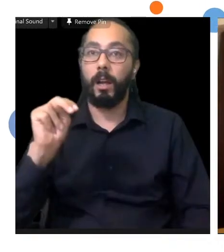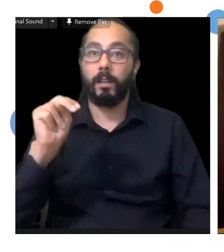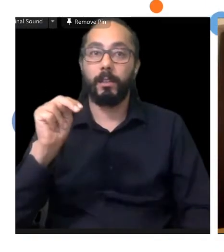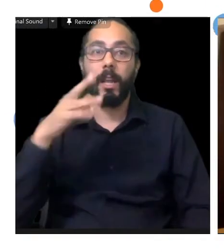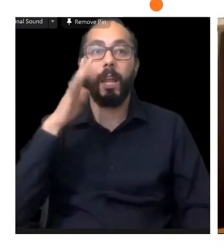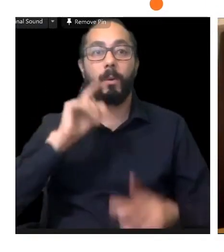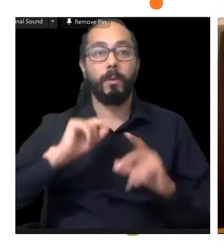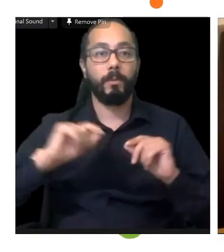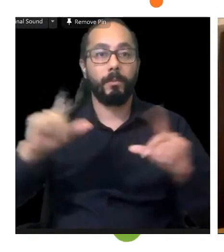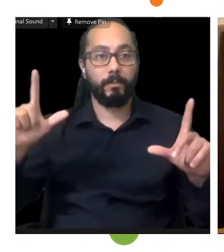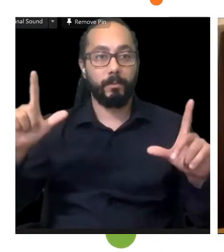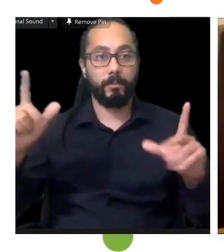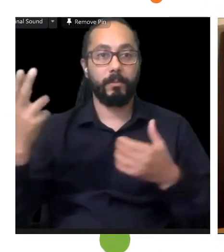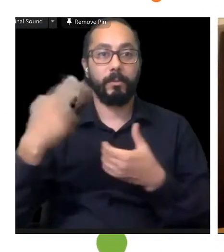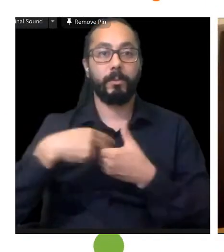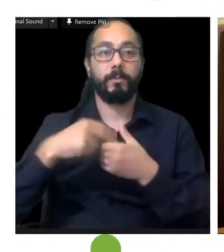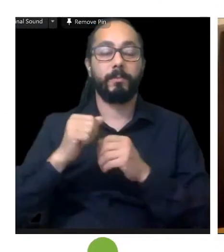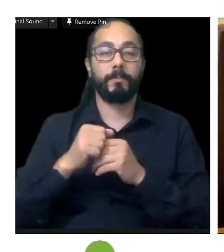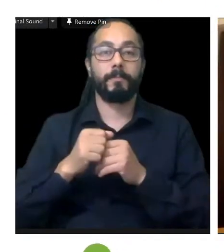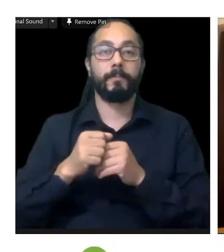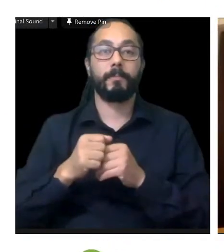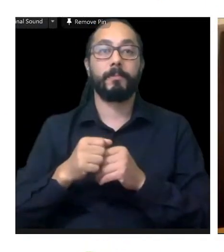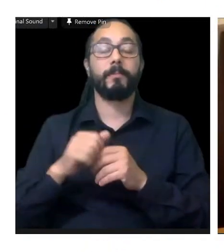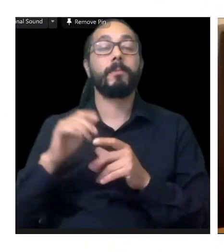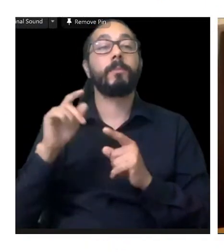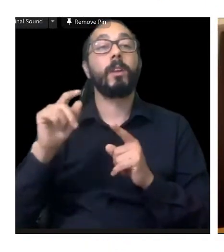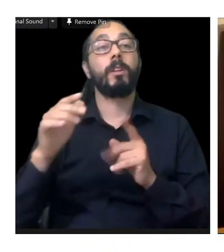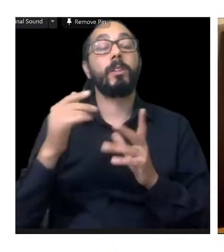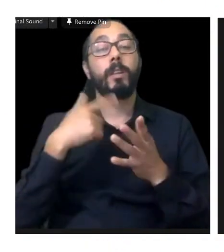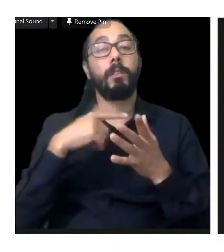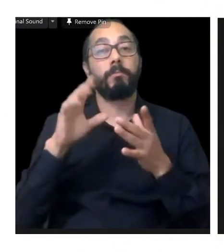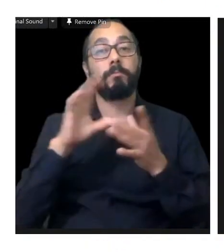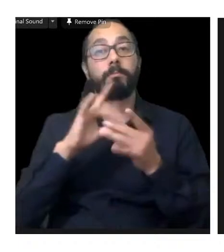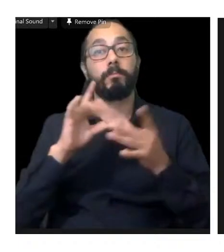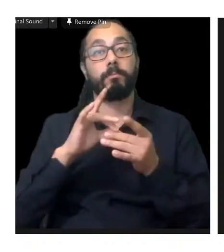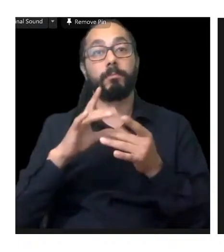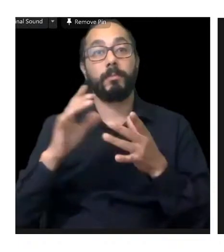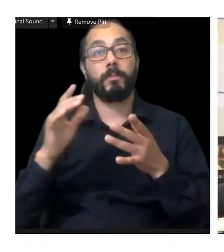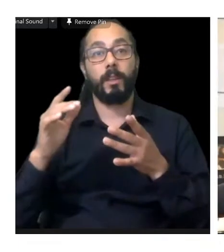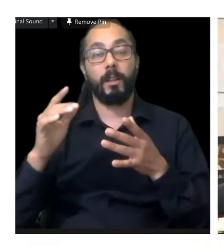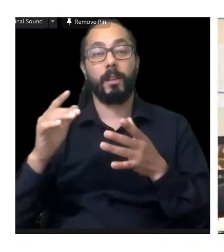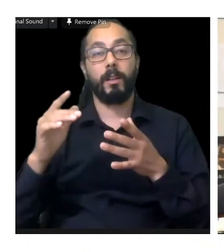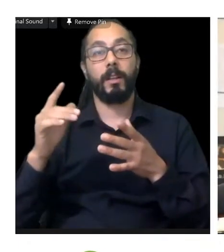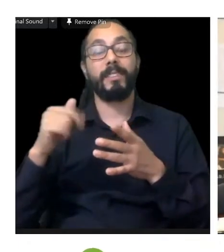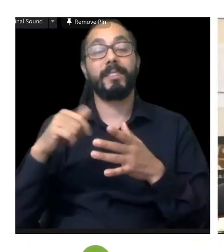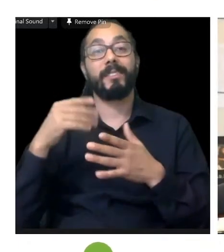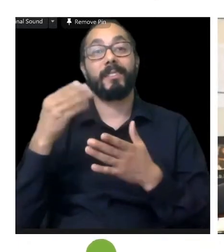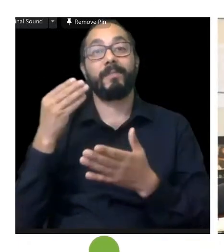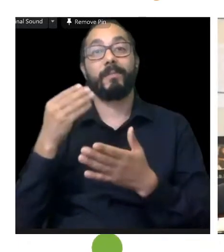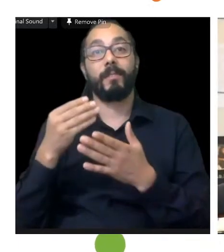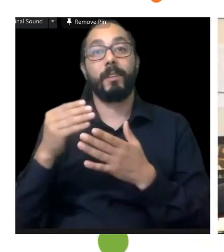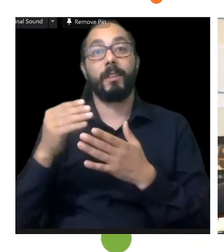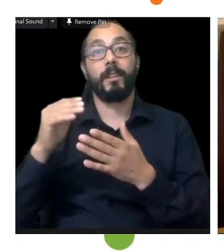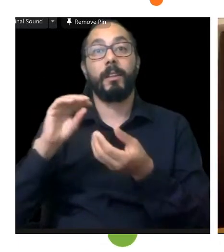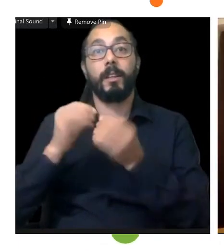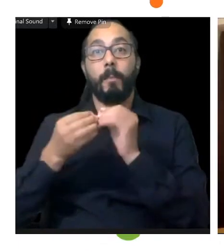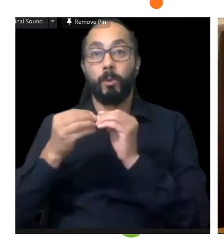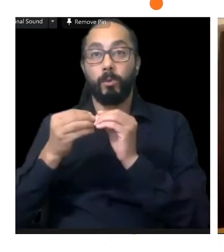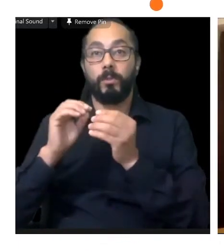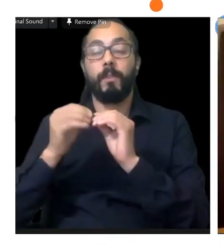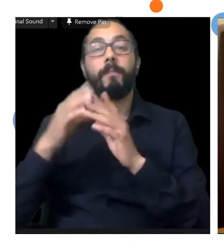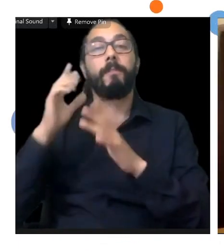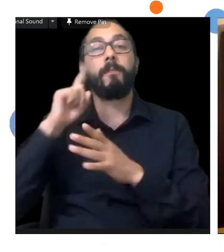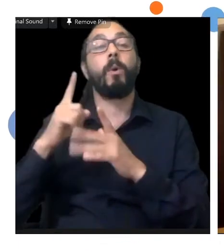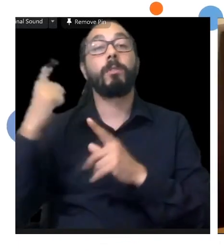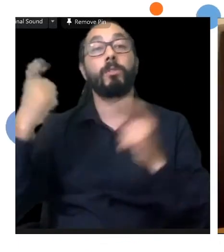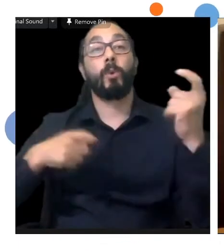this impassioned case that while the prospect of fundraising numbers rebounding in 2021 was a great win, and a win we're all